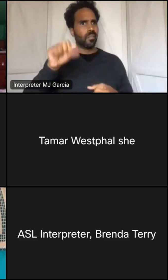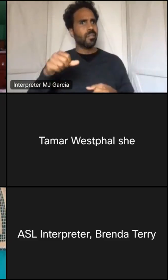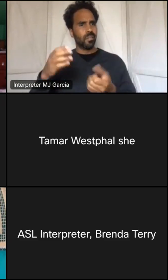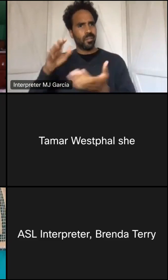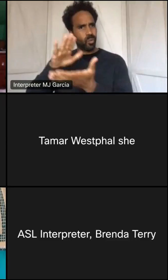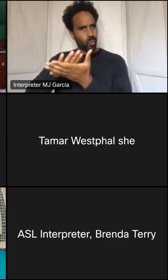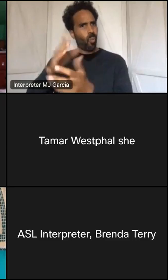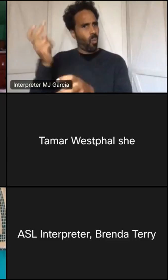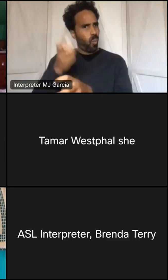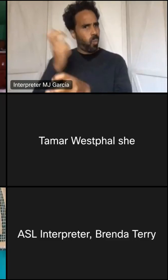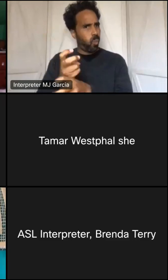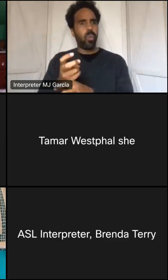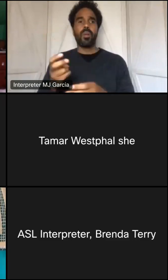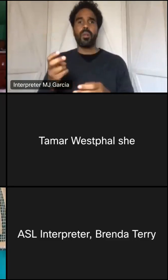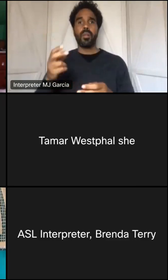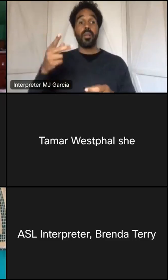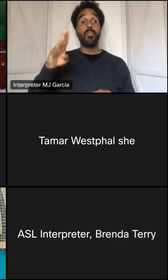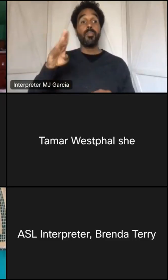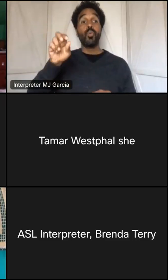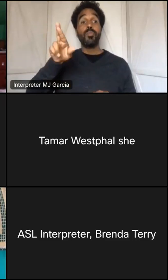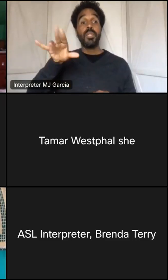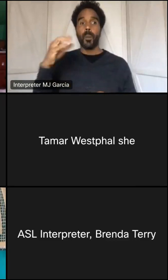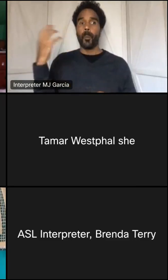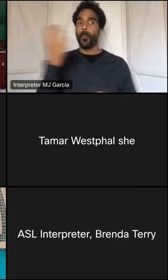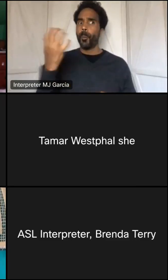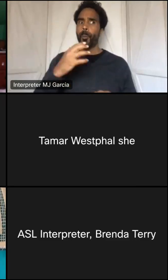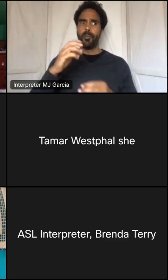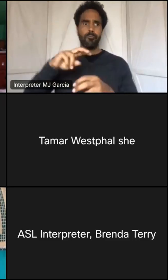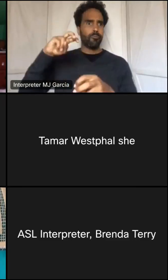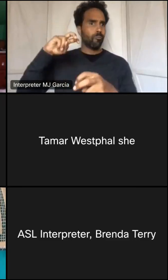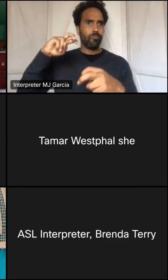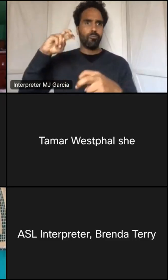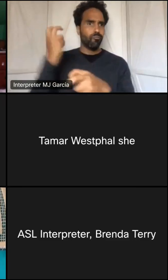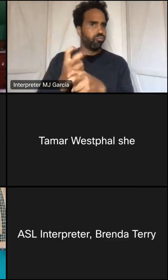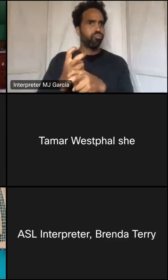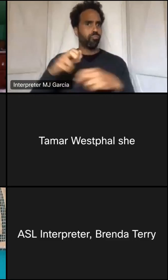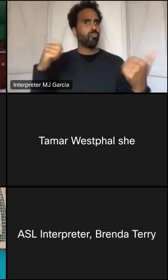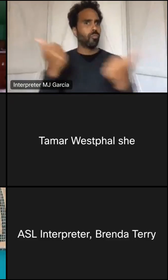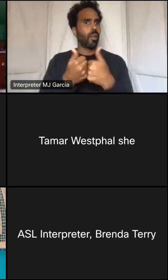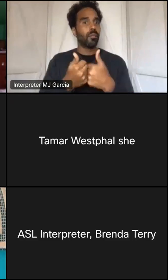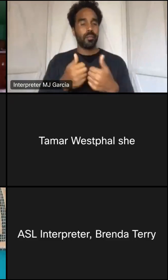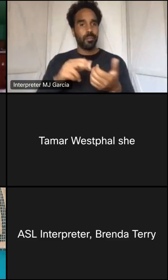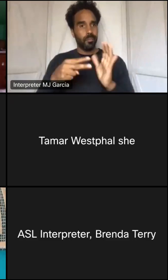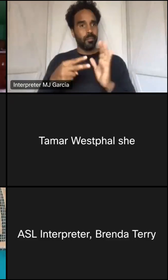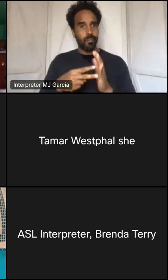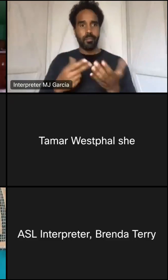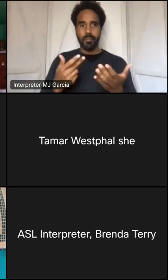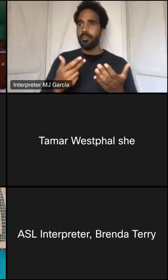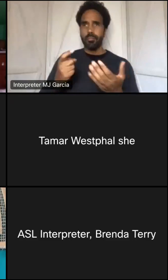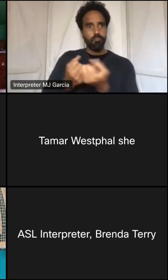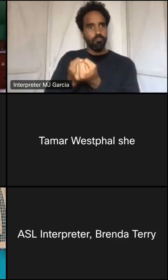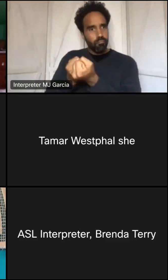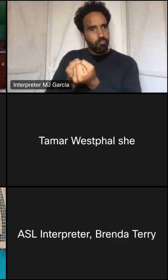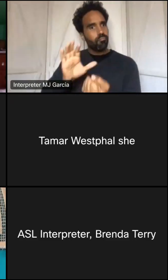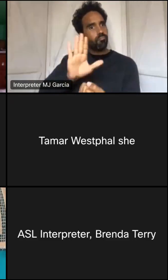hard. Going through puberty is challenging, right? So being able to validate that they have